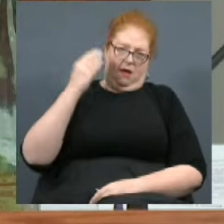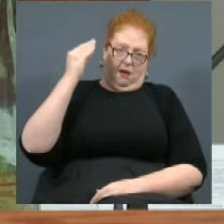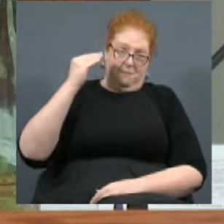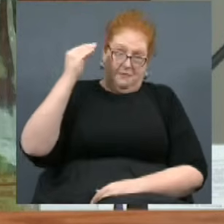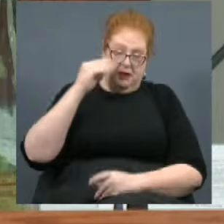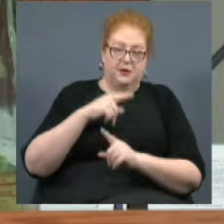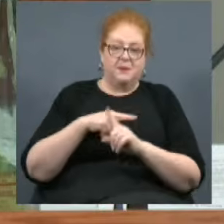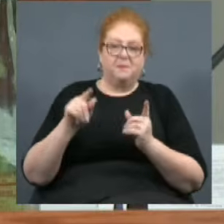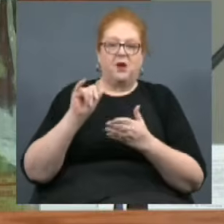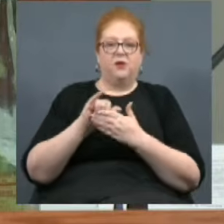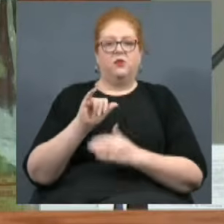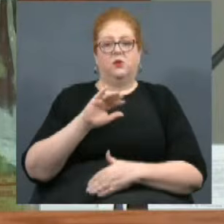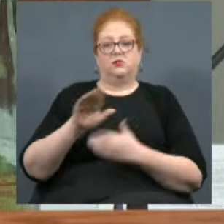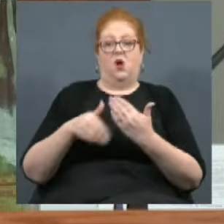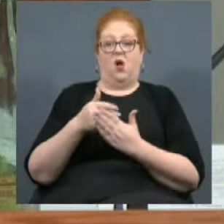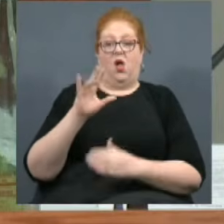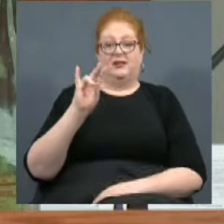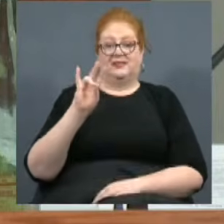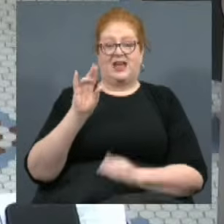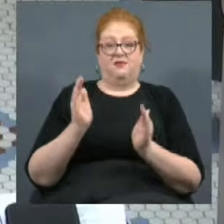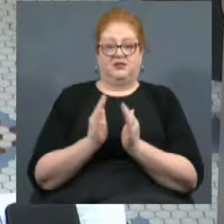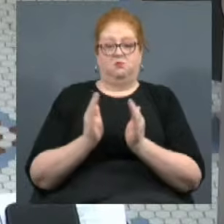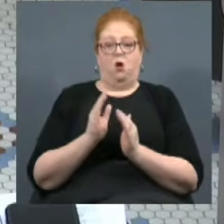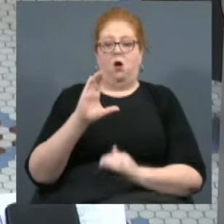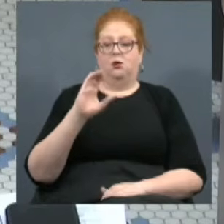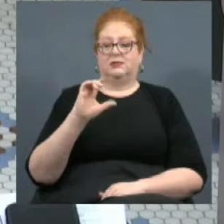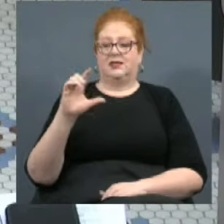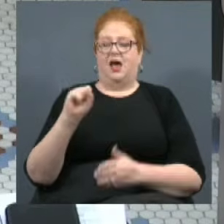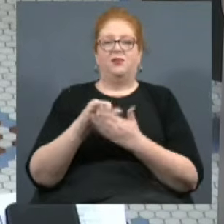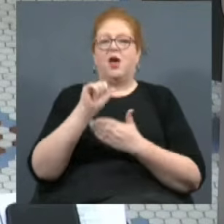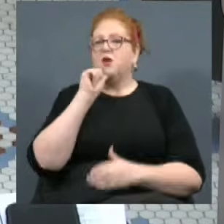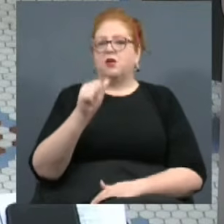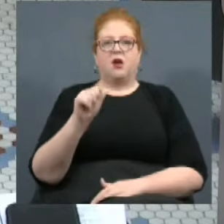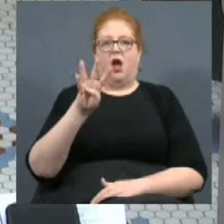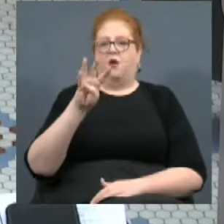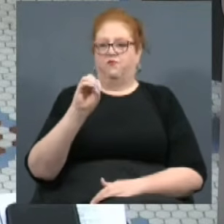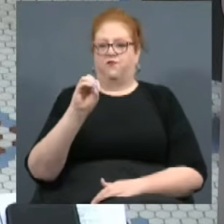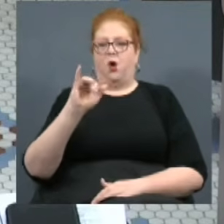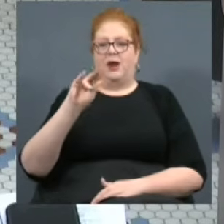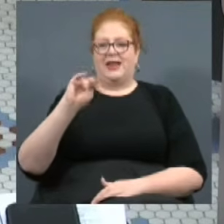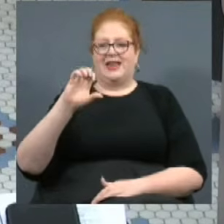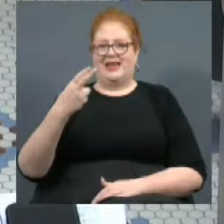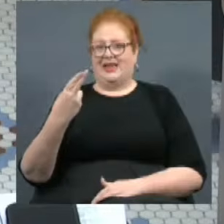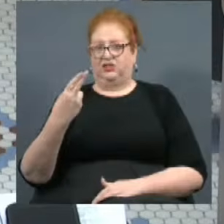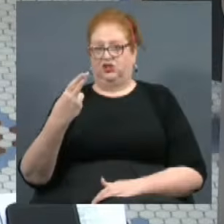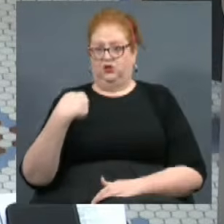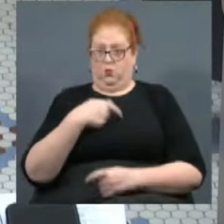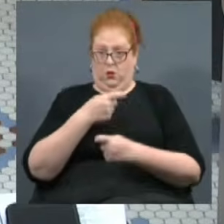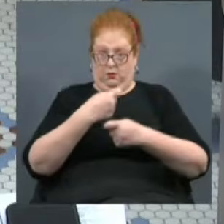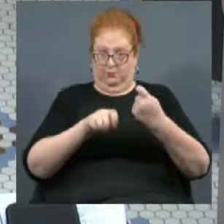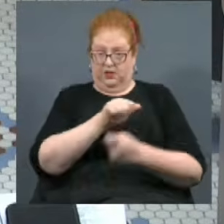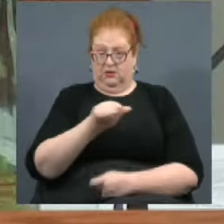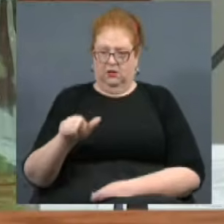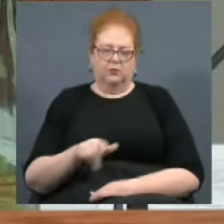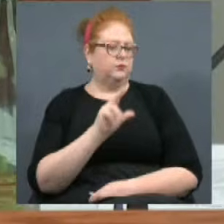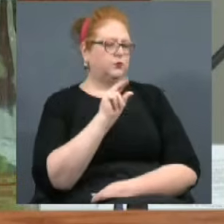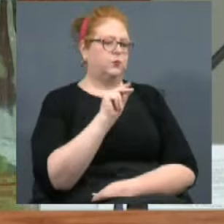7 of those smaller cells that aren't 40-inch diameter? No, sir. This is only for that one cell that we're talking